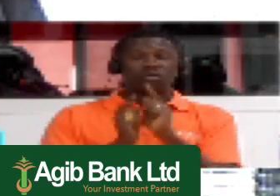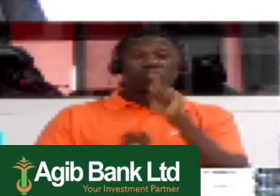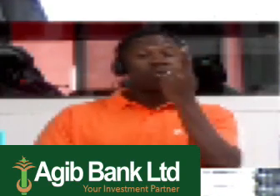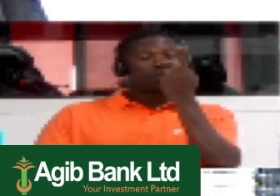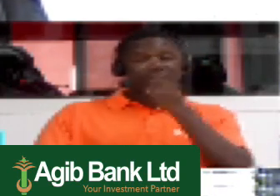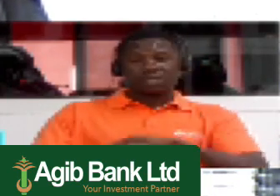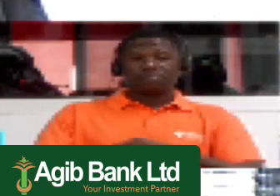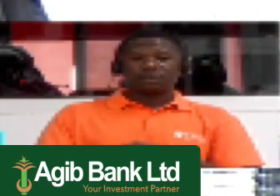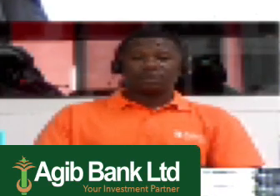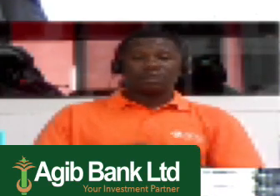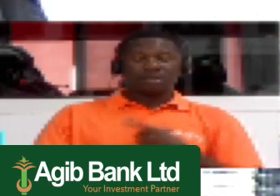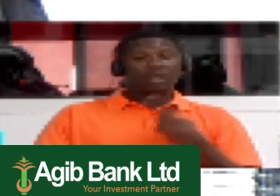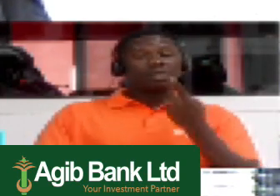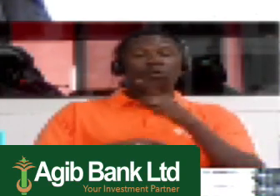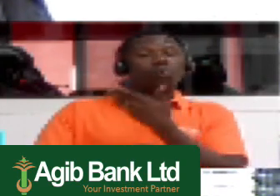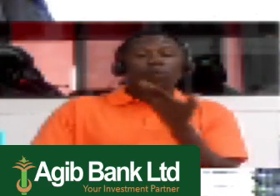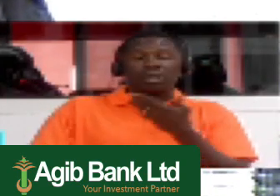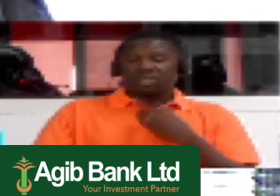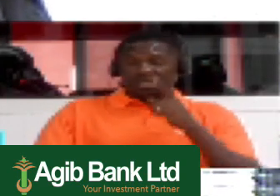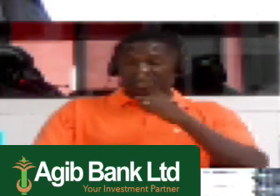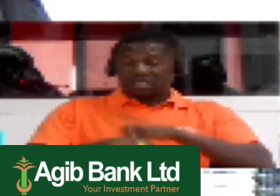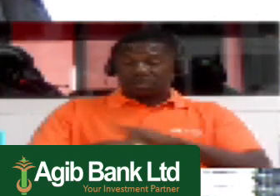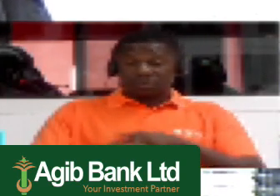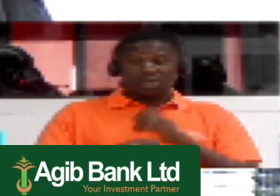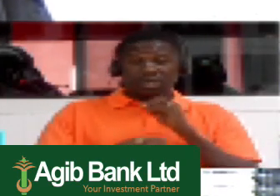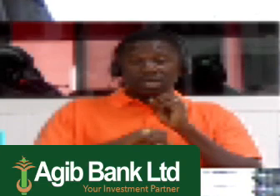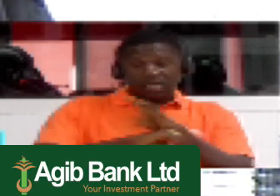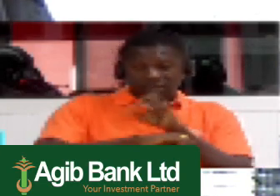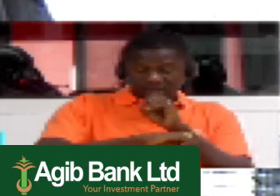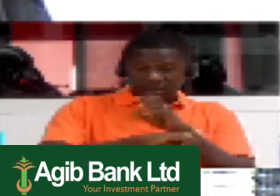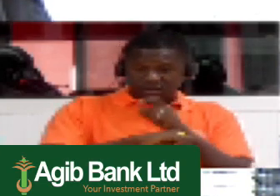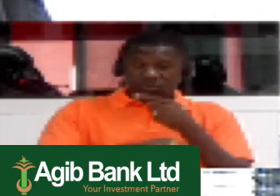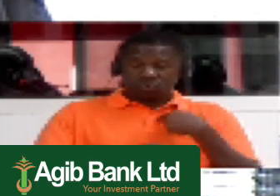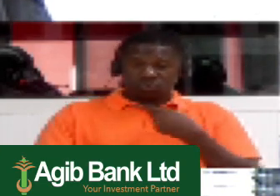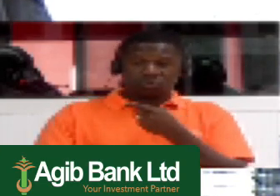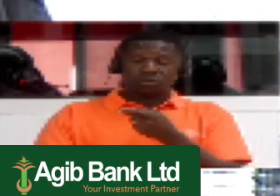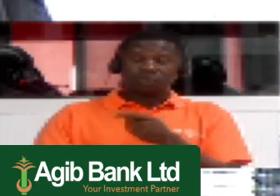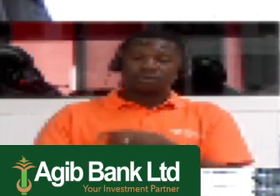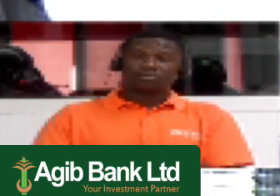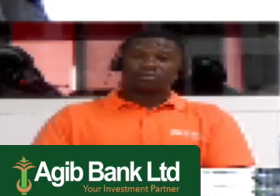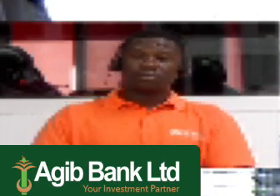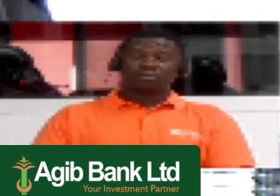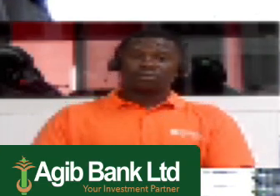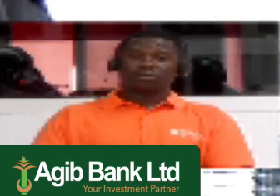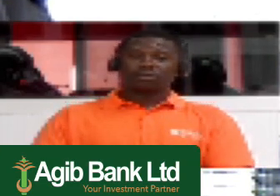adiamu tamuli. Where he addressed us.